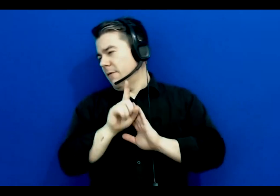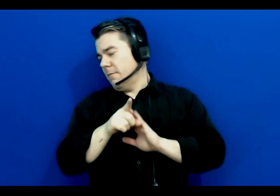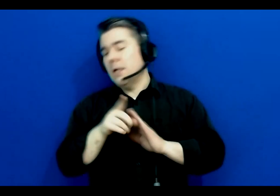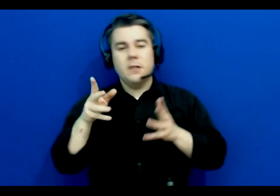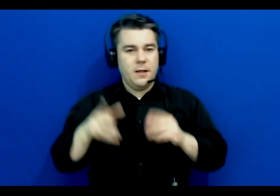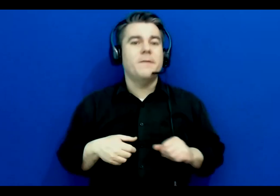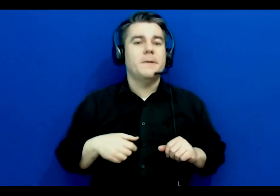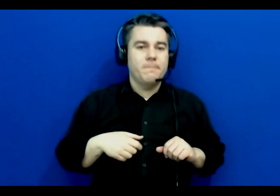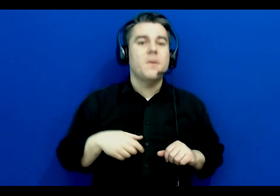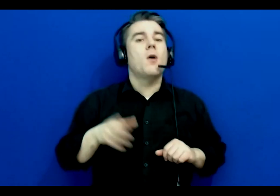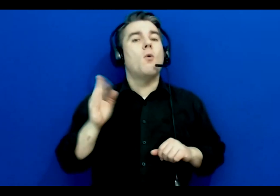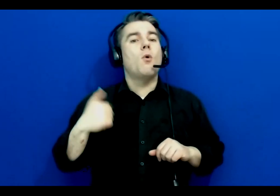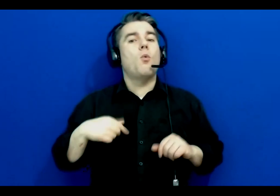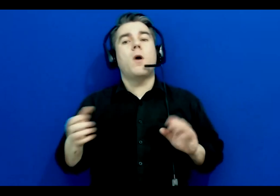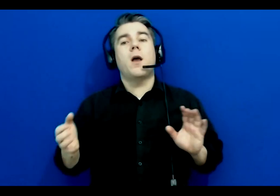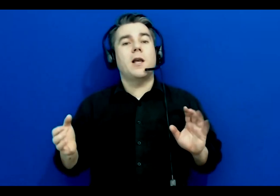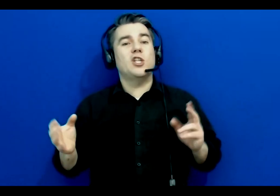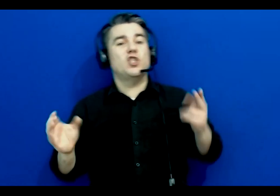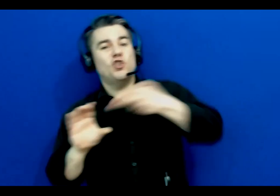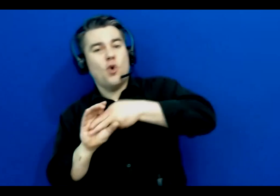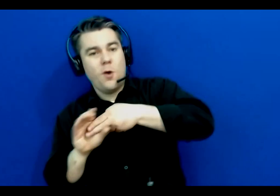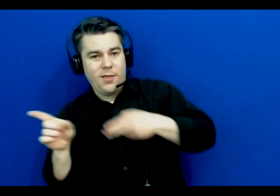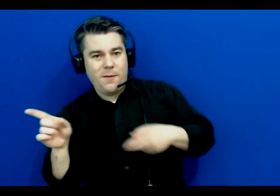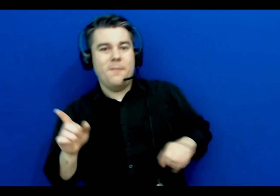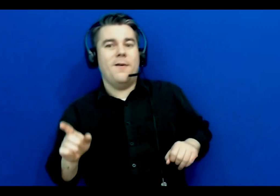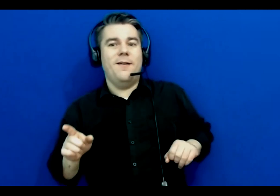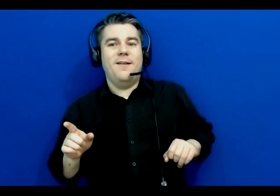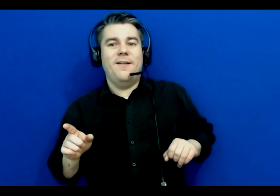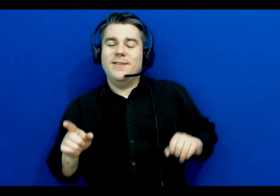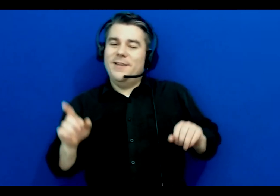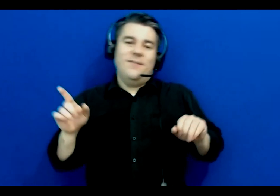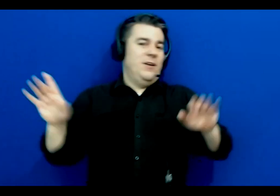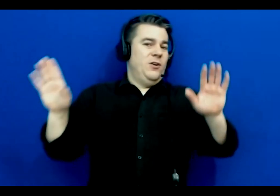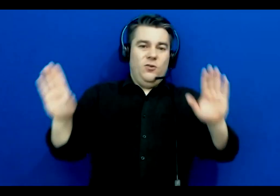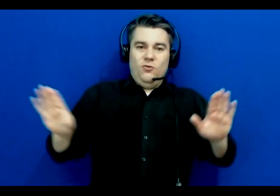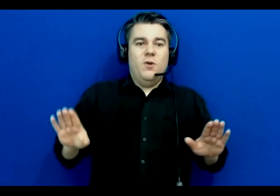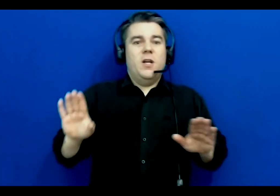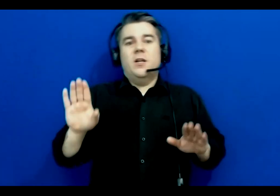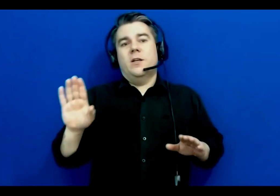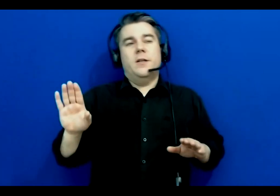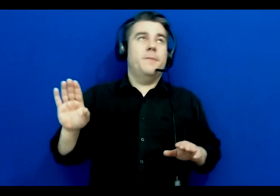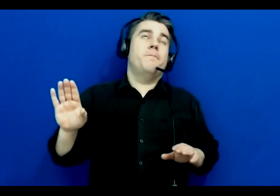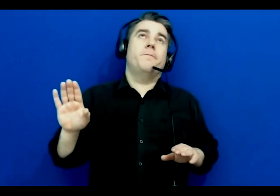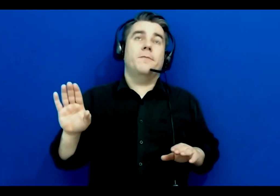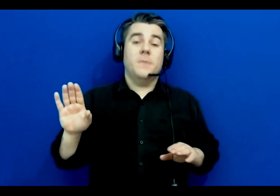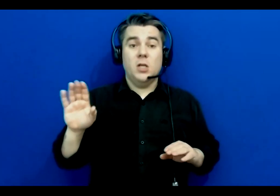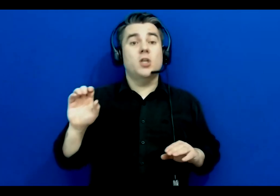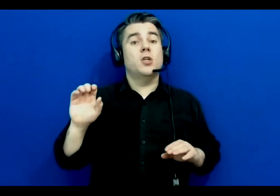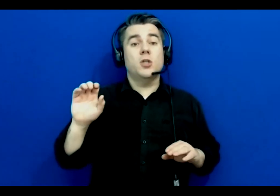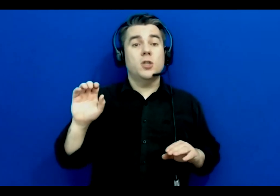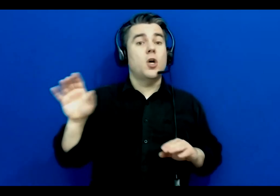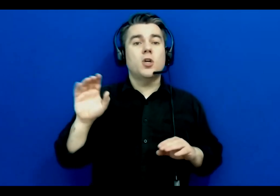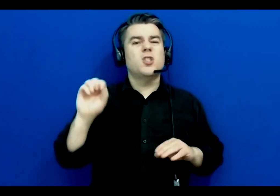and we are going to plug into Team Fire. They've got a great Zoom, not Zoom, a great spark call is what they